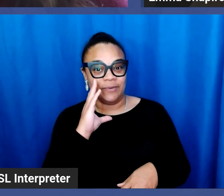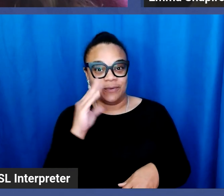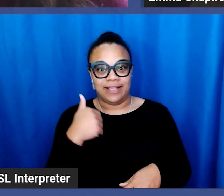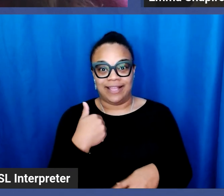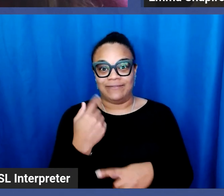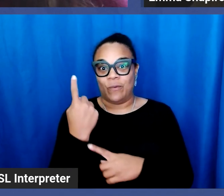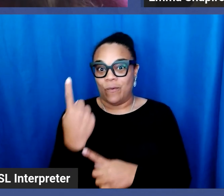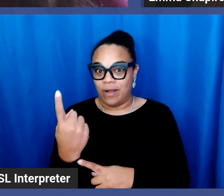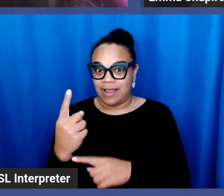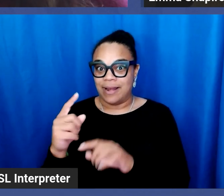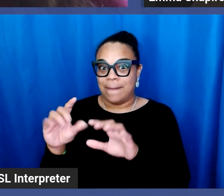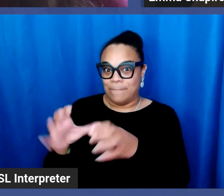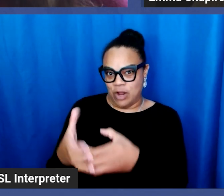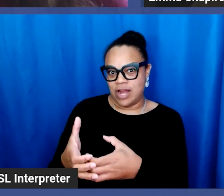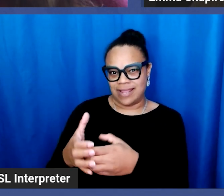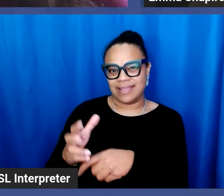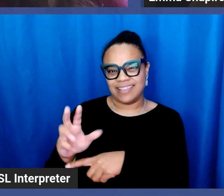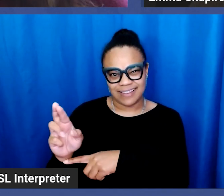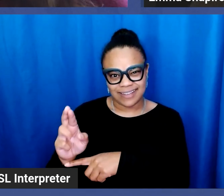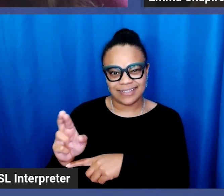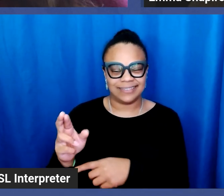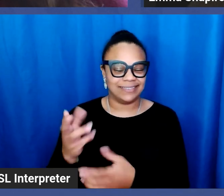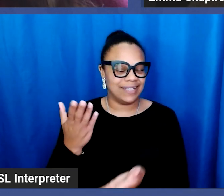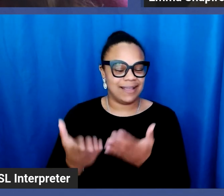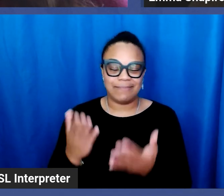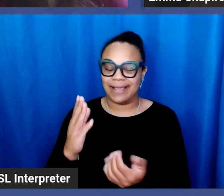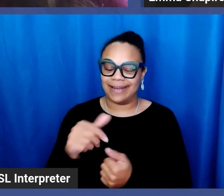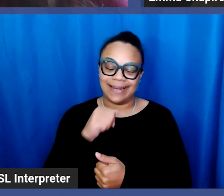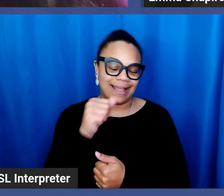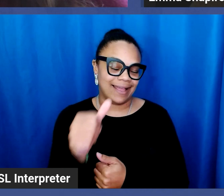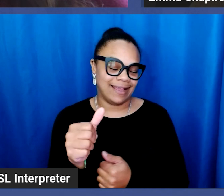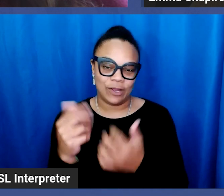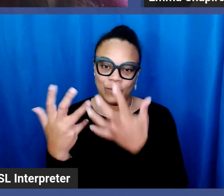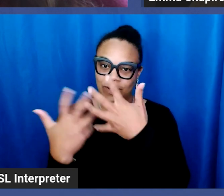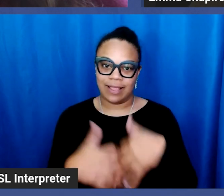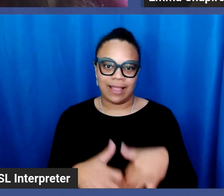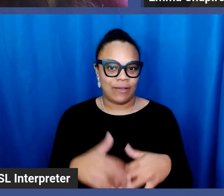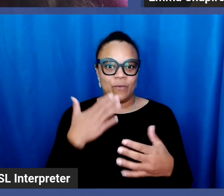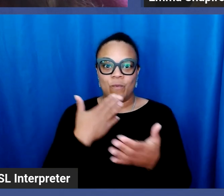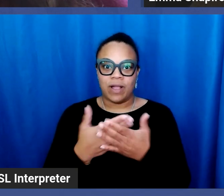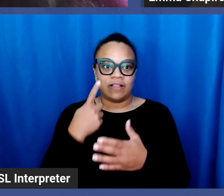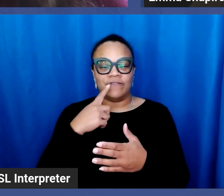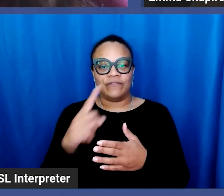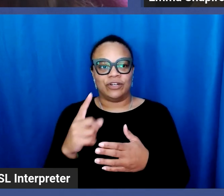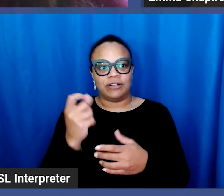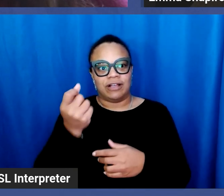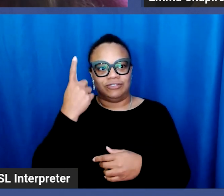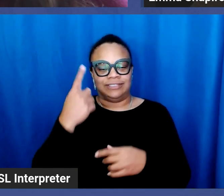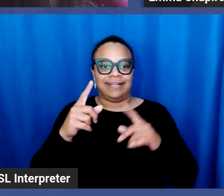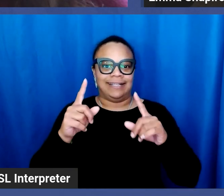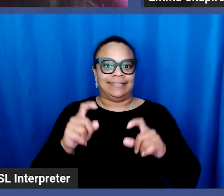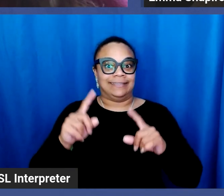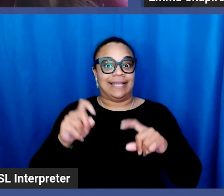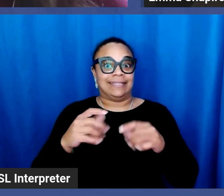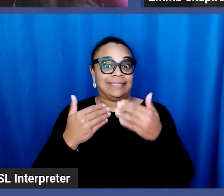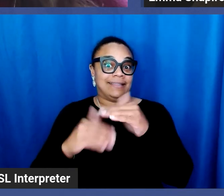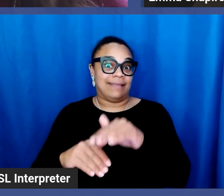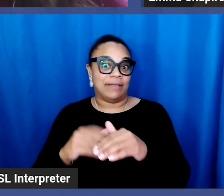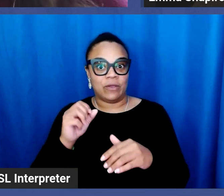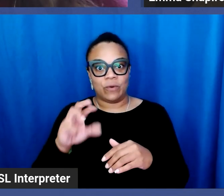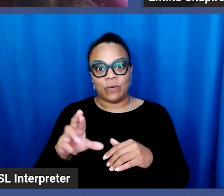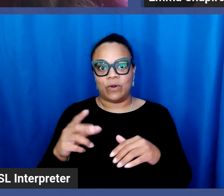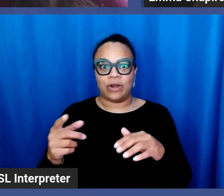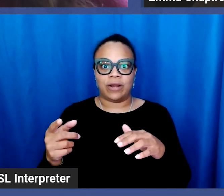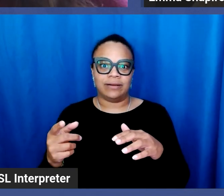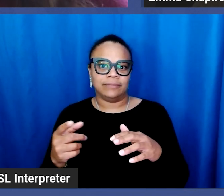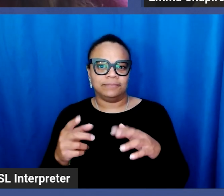party, that might not bode well for nuanced understanding of art that tests the limit or explores themes that